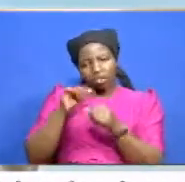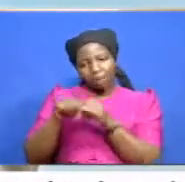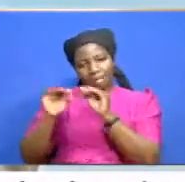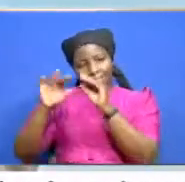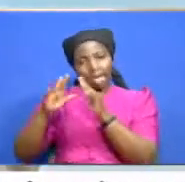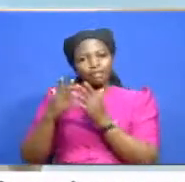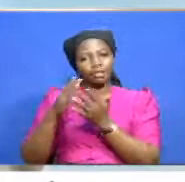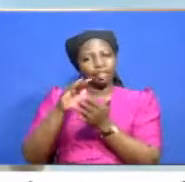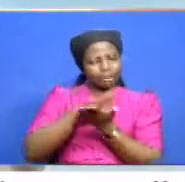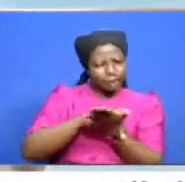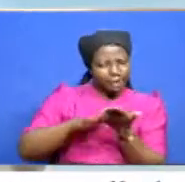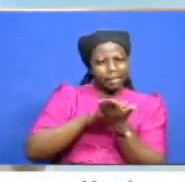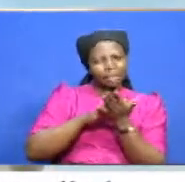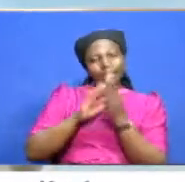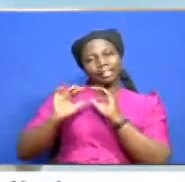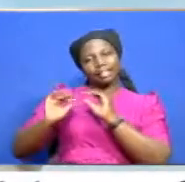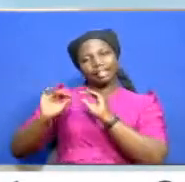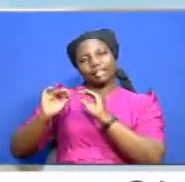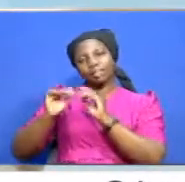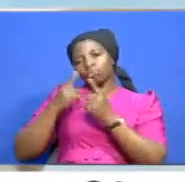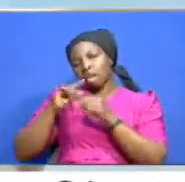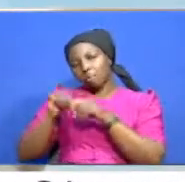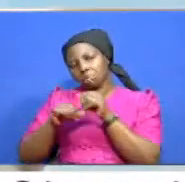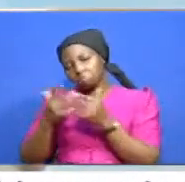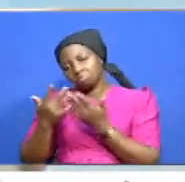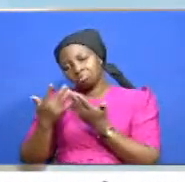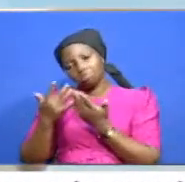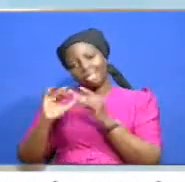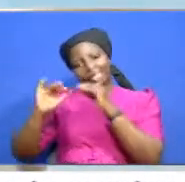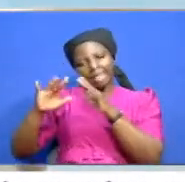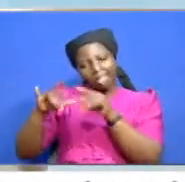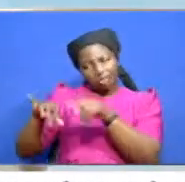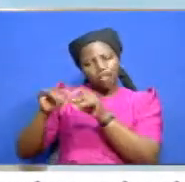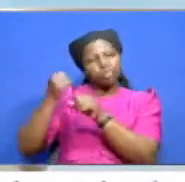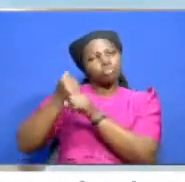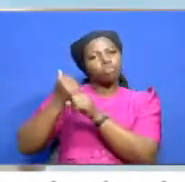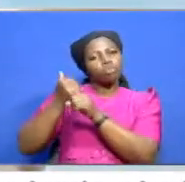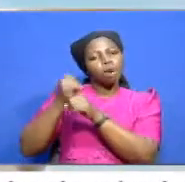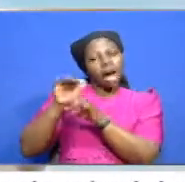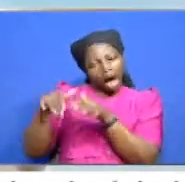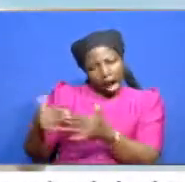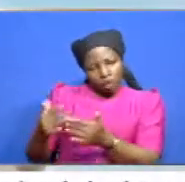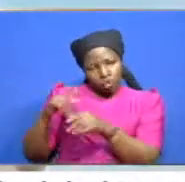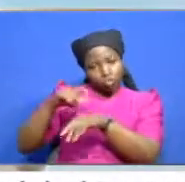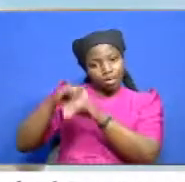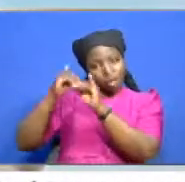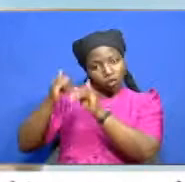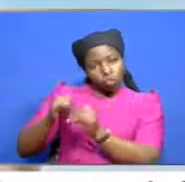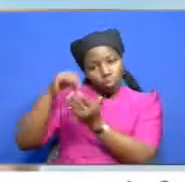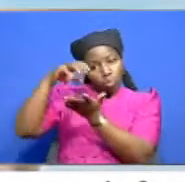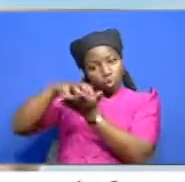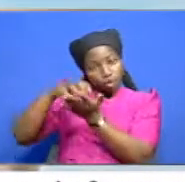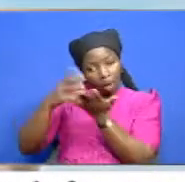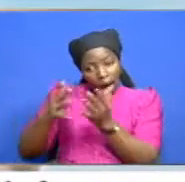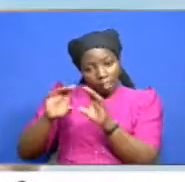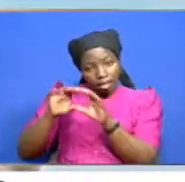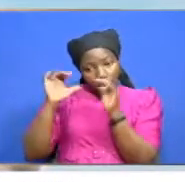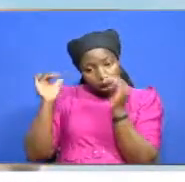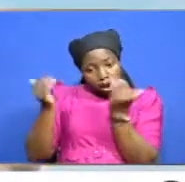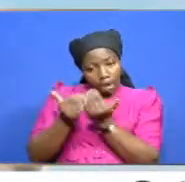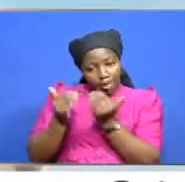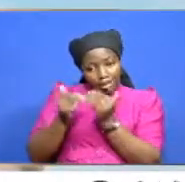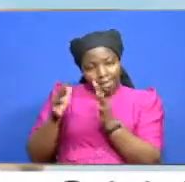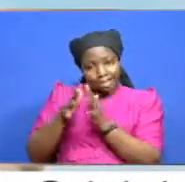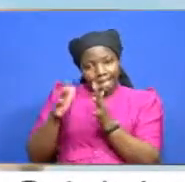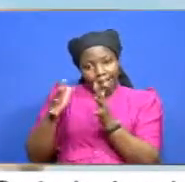now do their work in the new normal, where the class sizes are going to